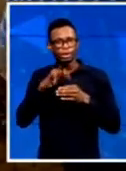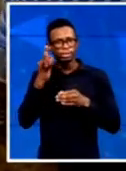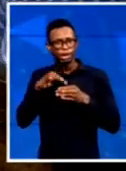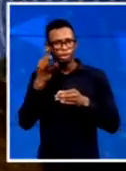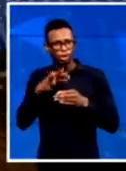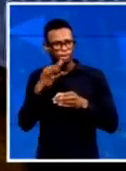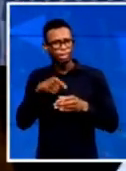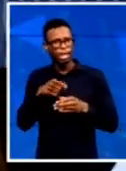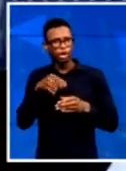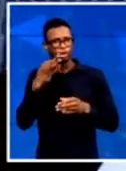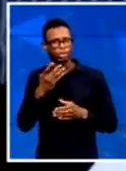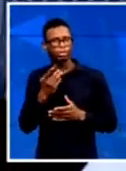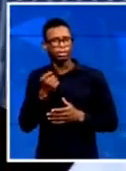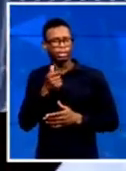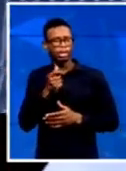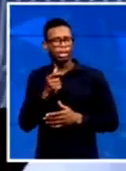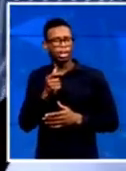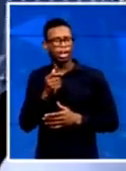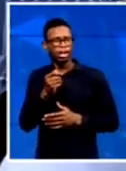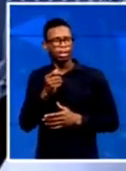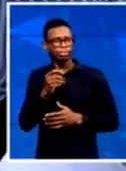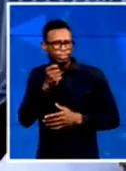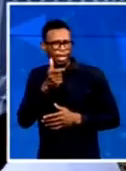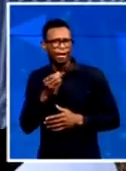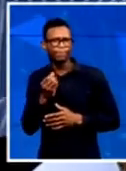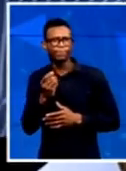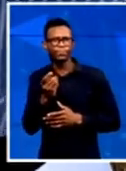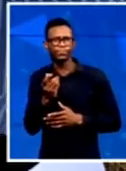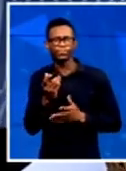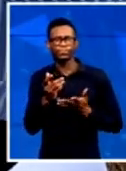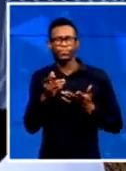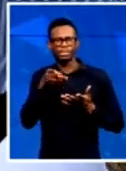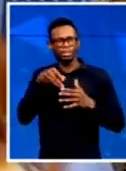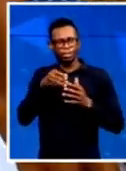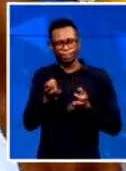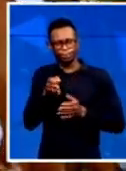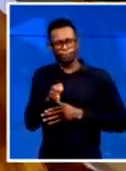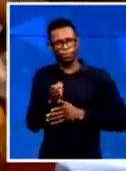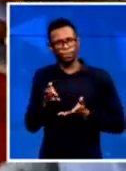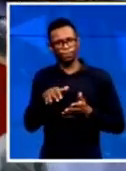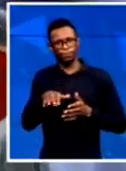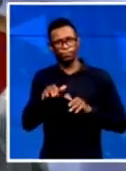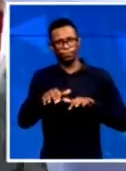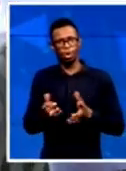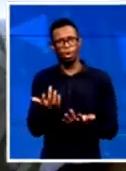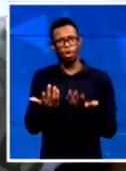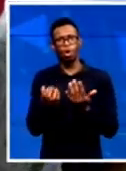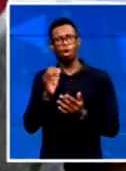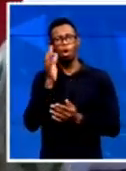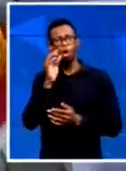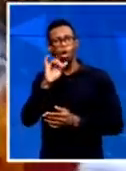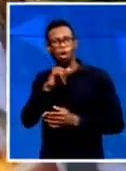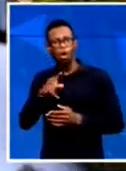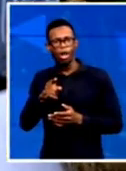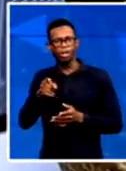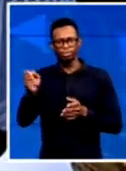chips that are deep fried, and obviously it is a savory treat for people to enjoy. Then we've also got the